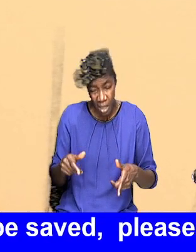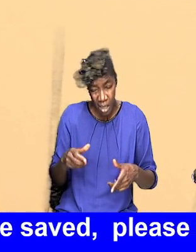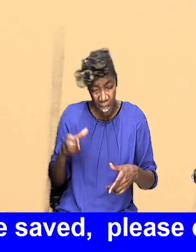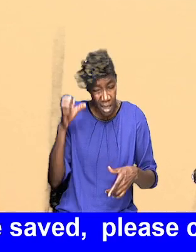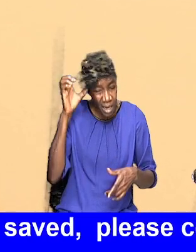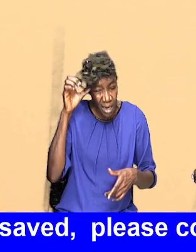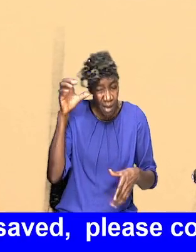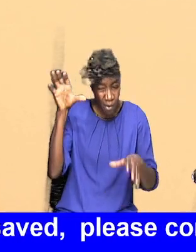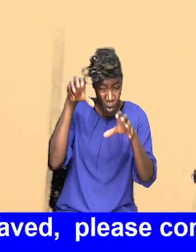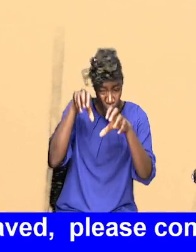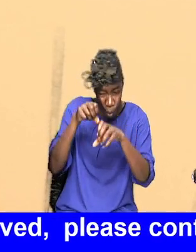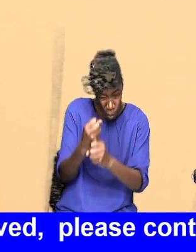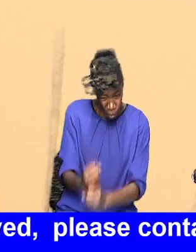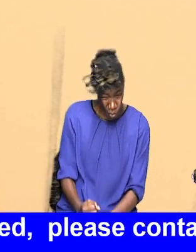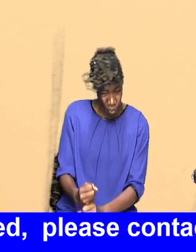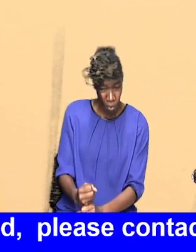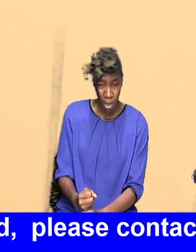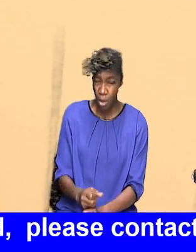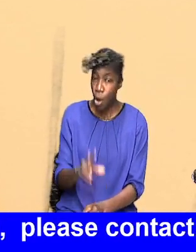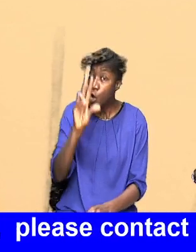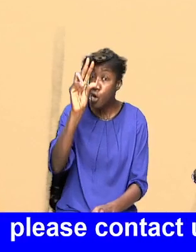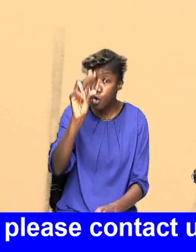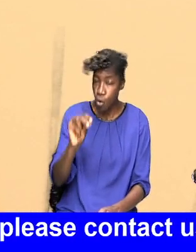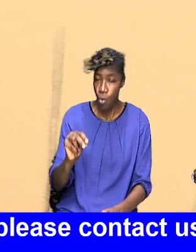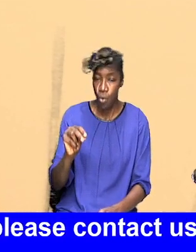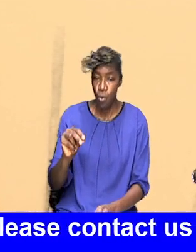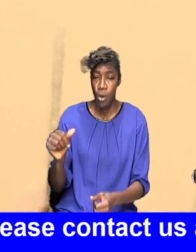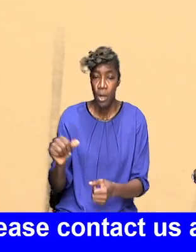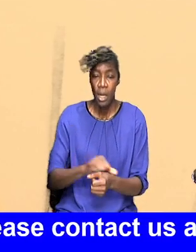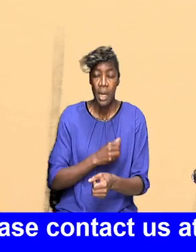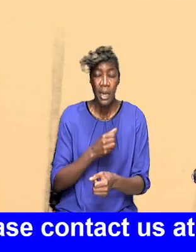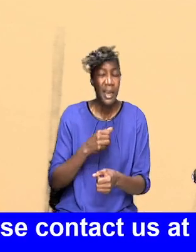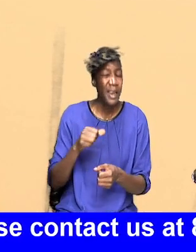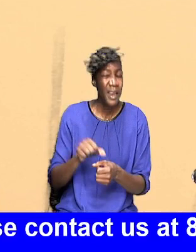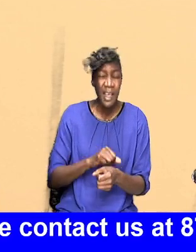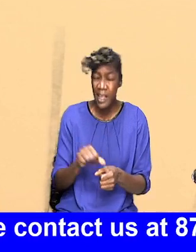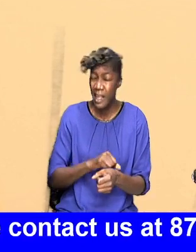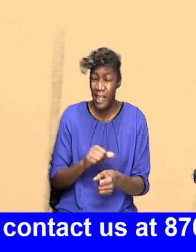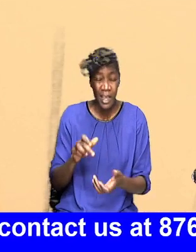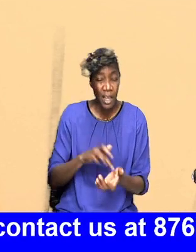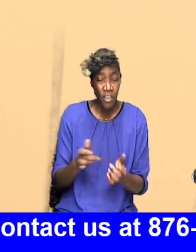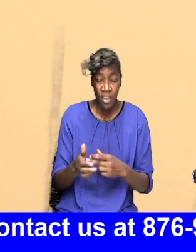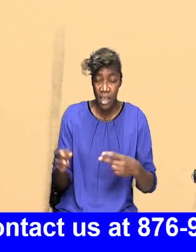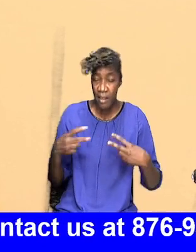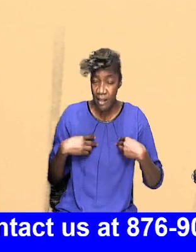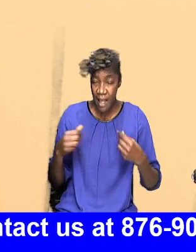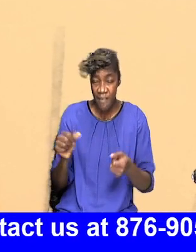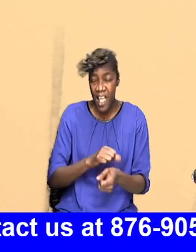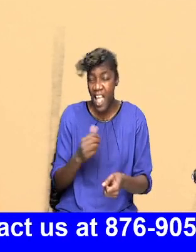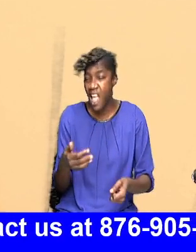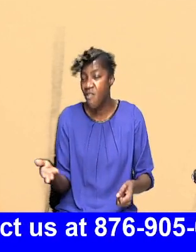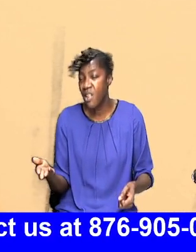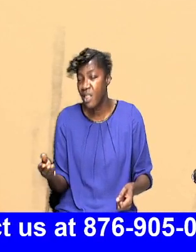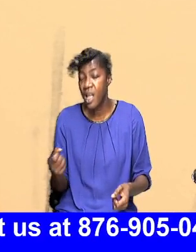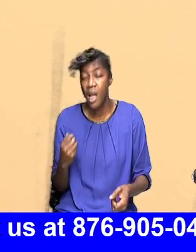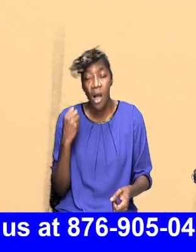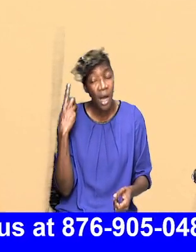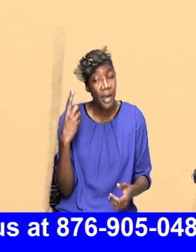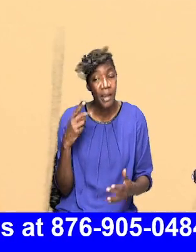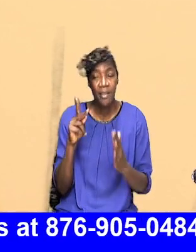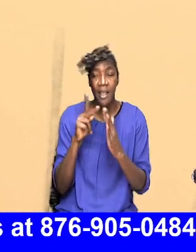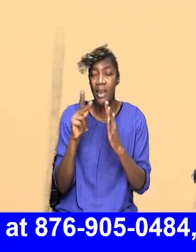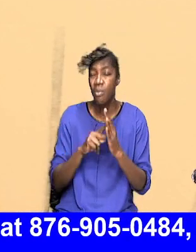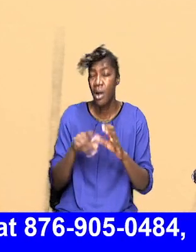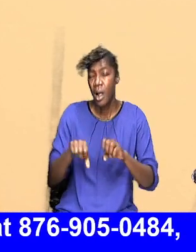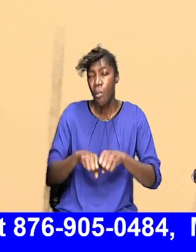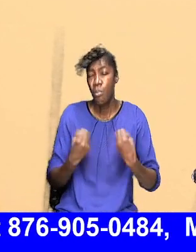Because at the end of the day, we lack everything. He has everything. And we understand the principle. A broken